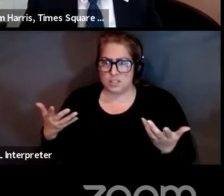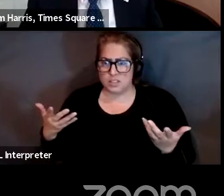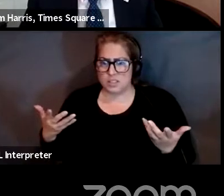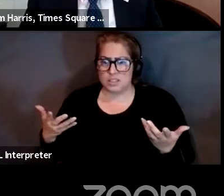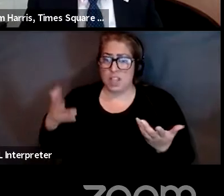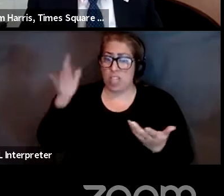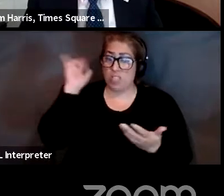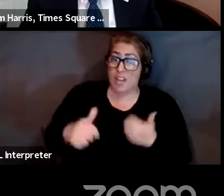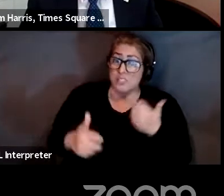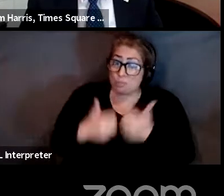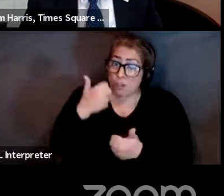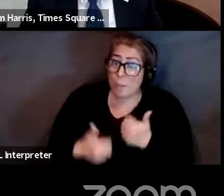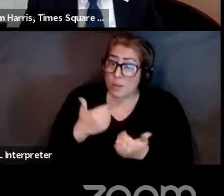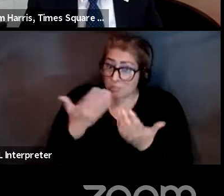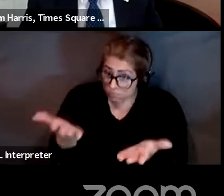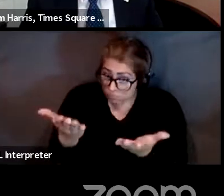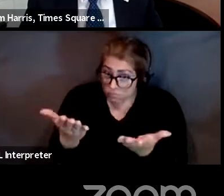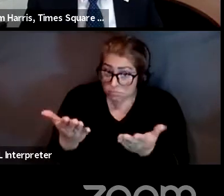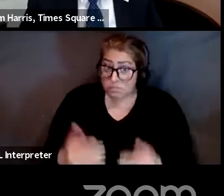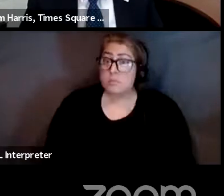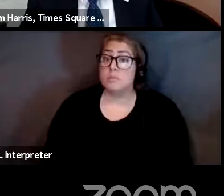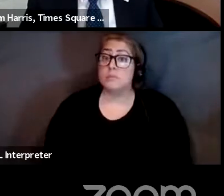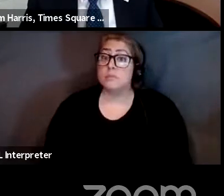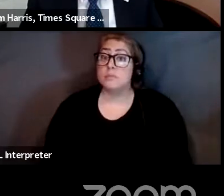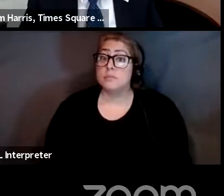That's a problem, right?